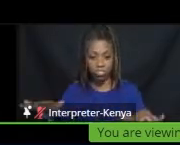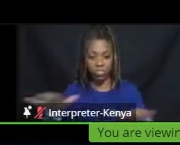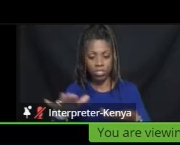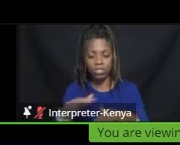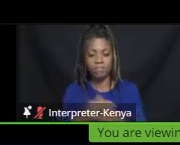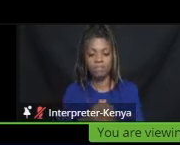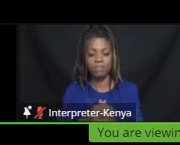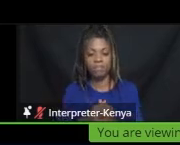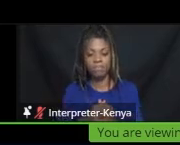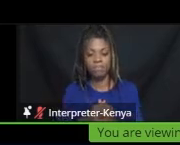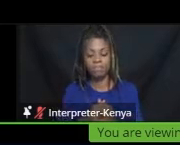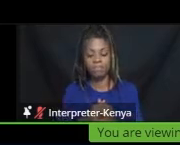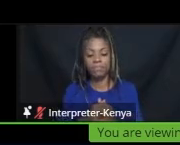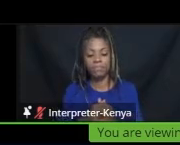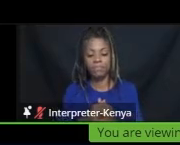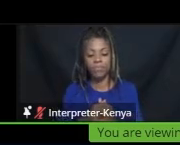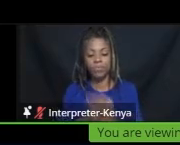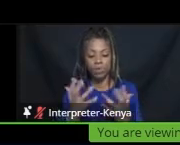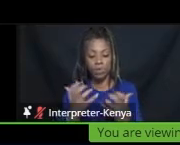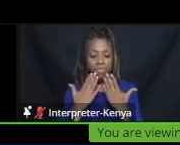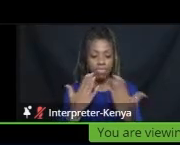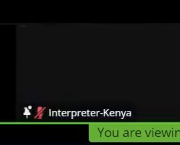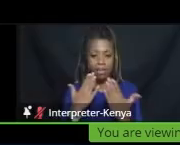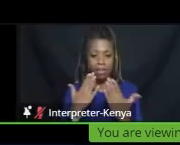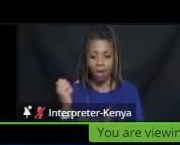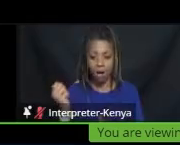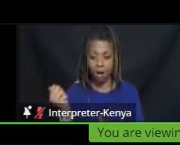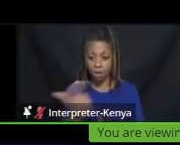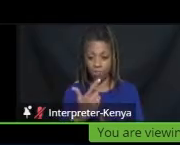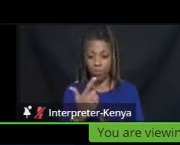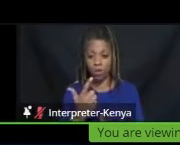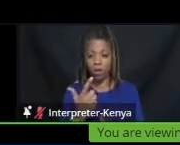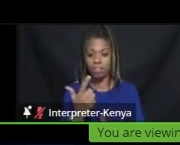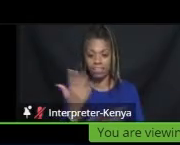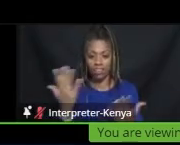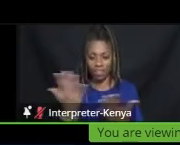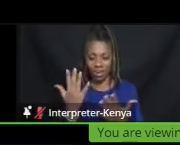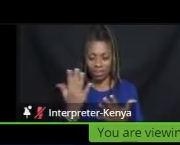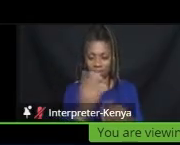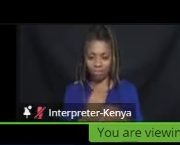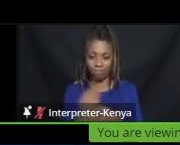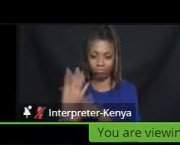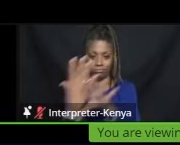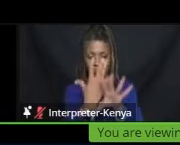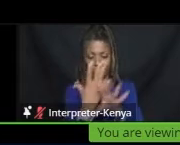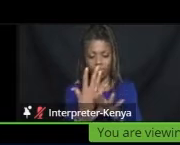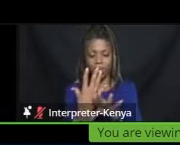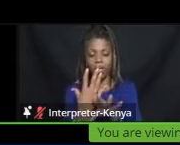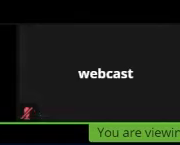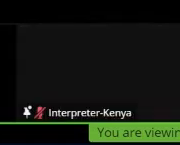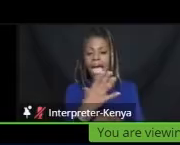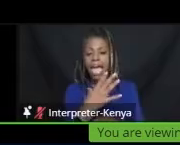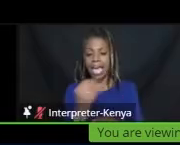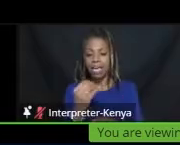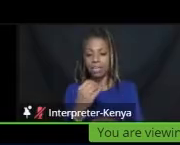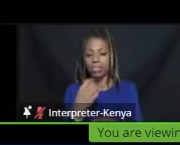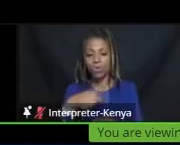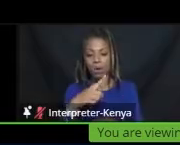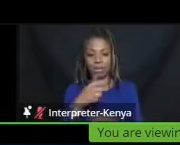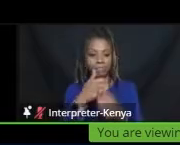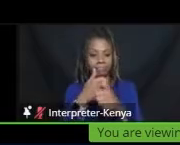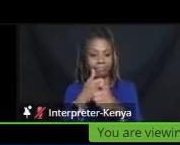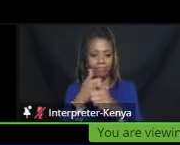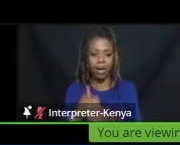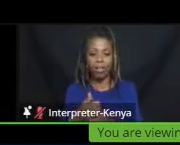years. We would like to thank those of you who are tuning in virtually on the KDE Media portal and who will follow along with us on this